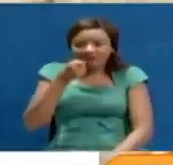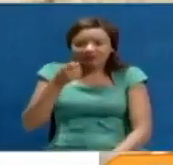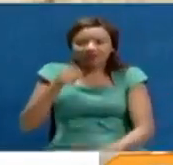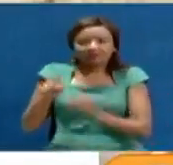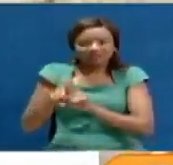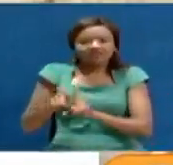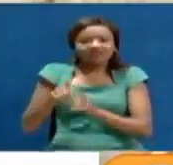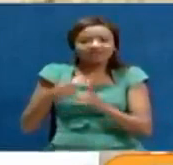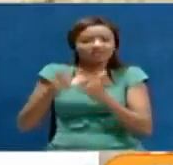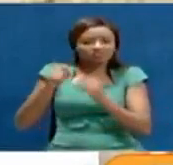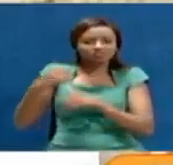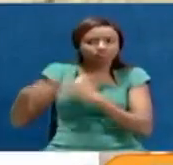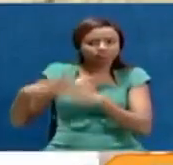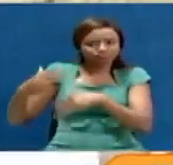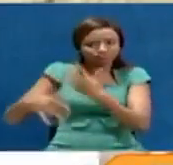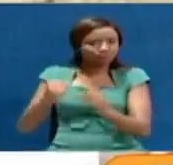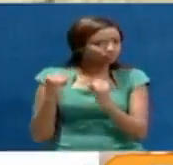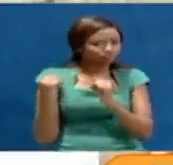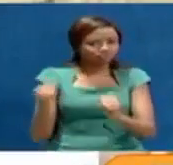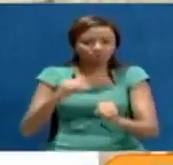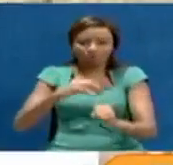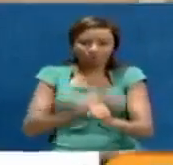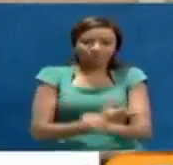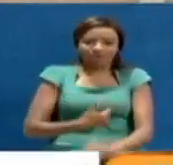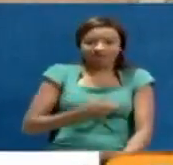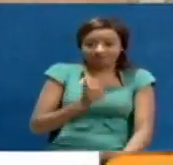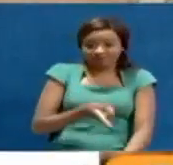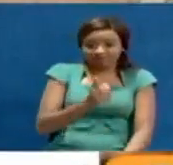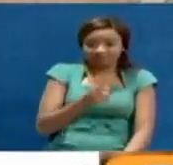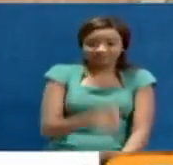ili waweze kurudi vile walivyokuwa kabla ya mtambo kuwekwa hapa.